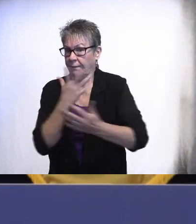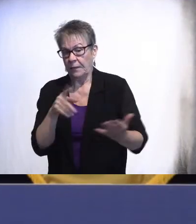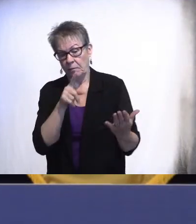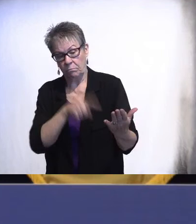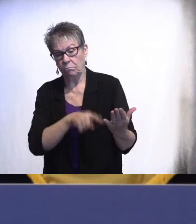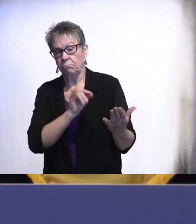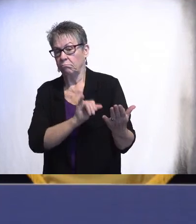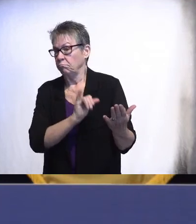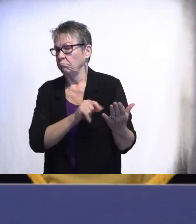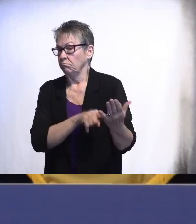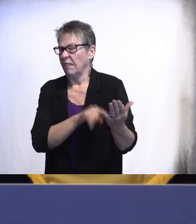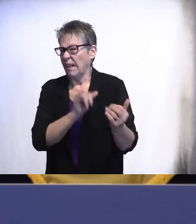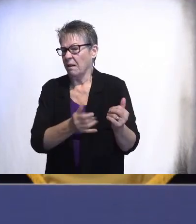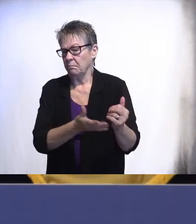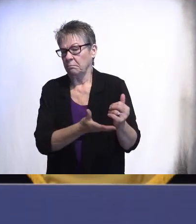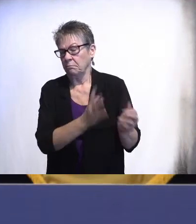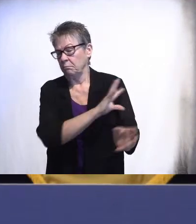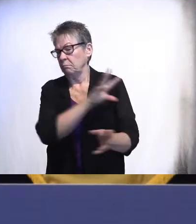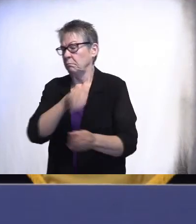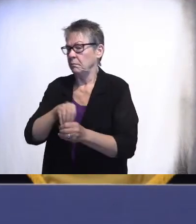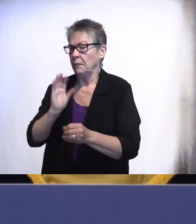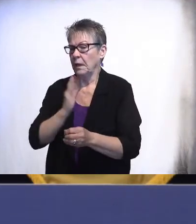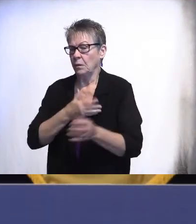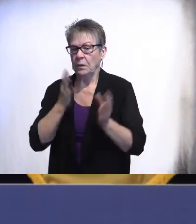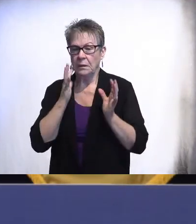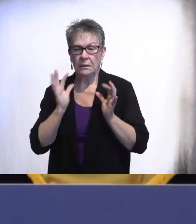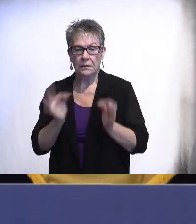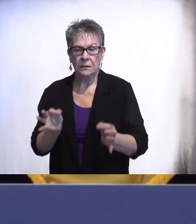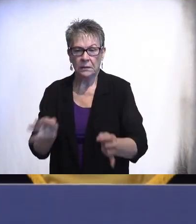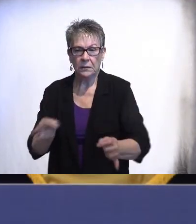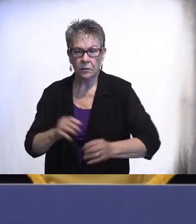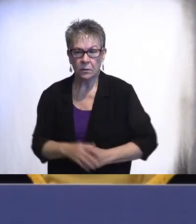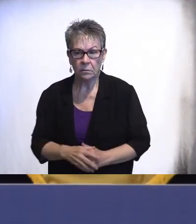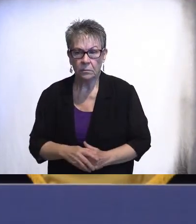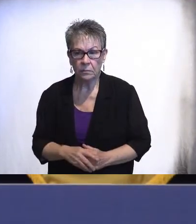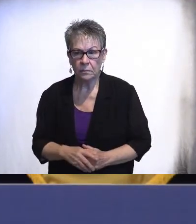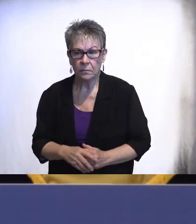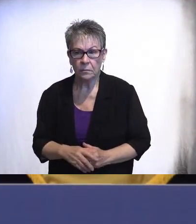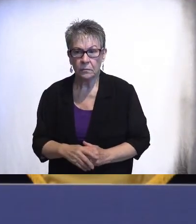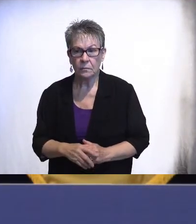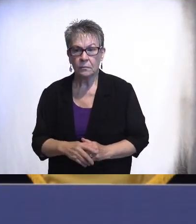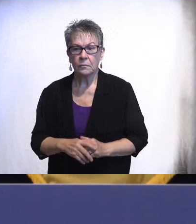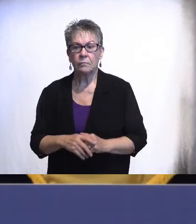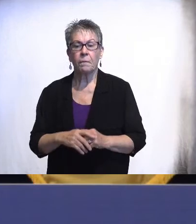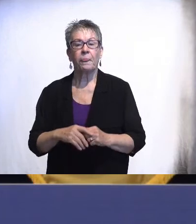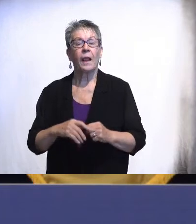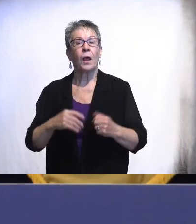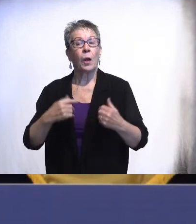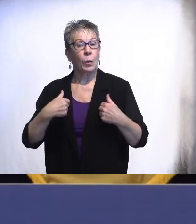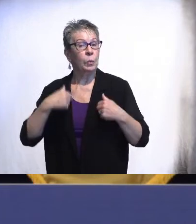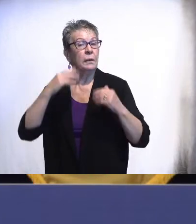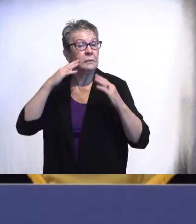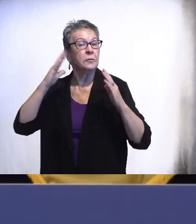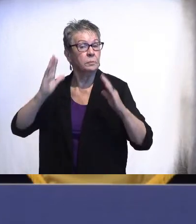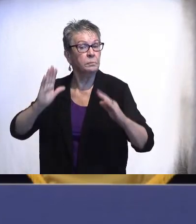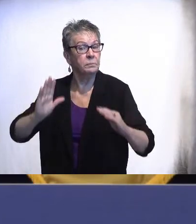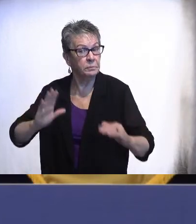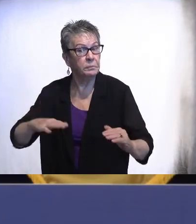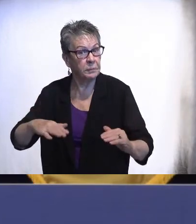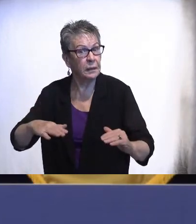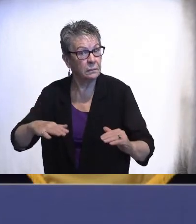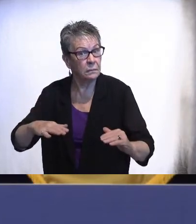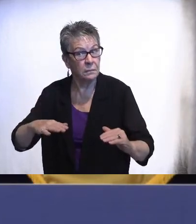the fact that we are expecting the under 5 cohort to become eligible for a vaccine.